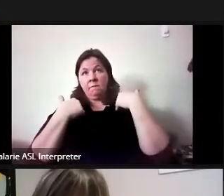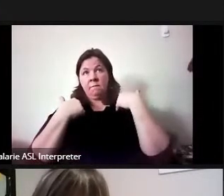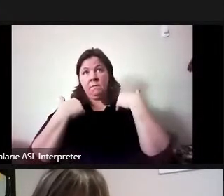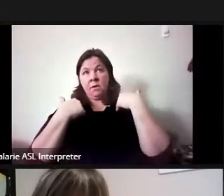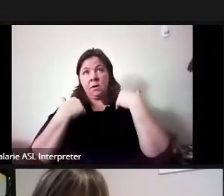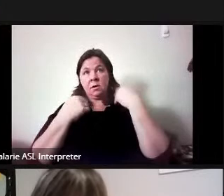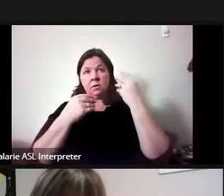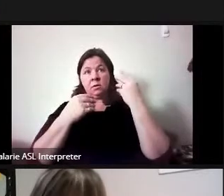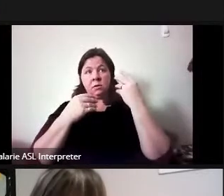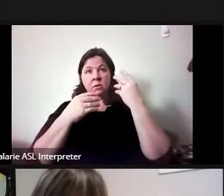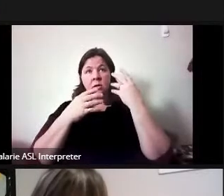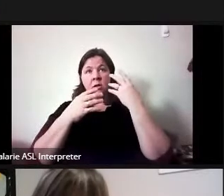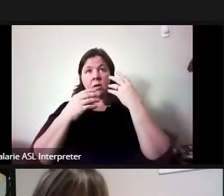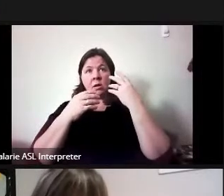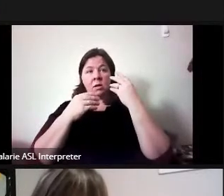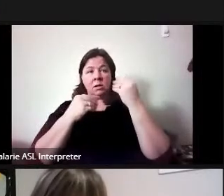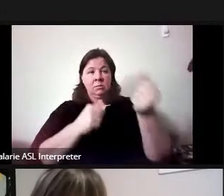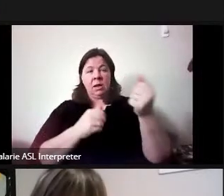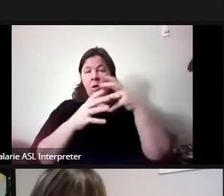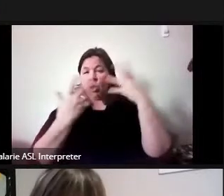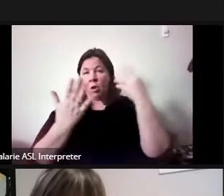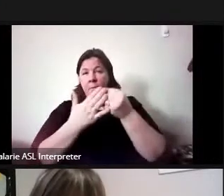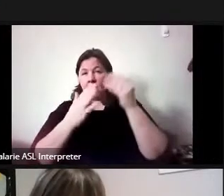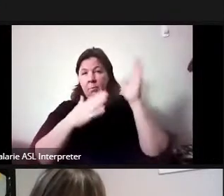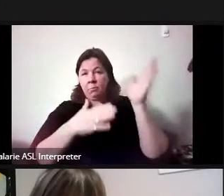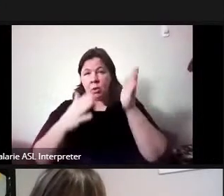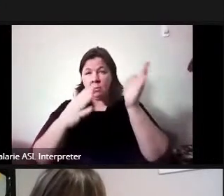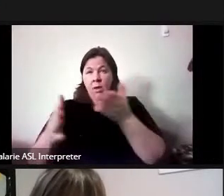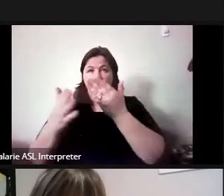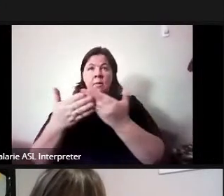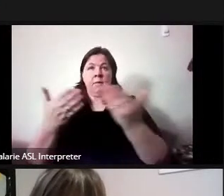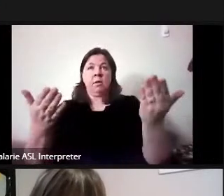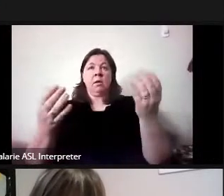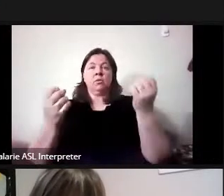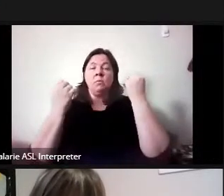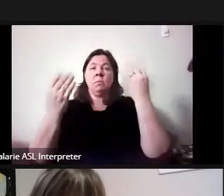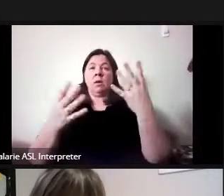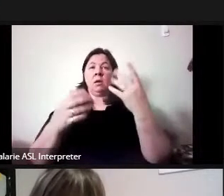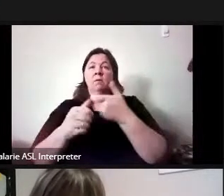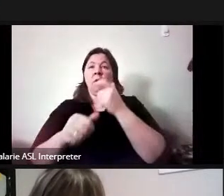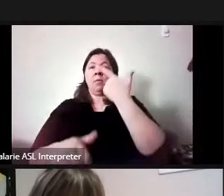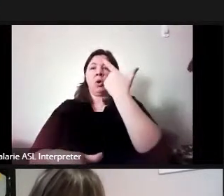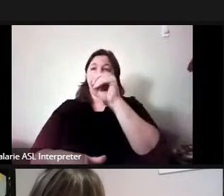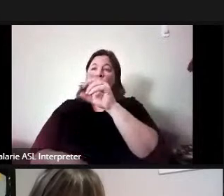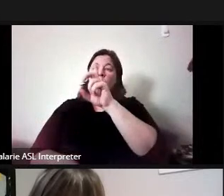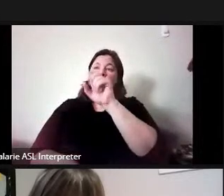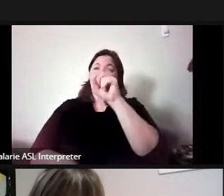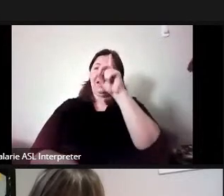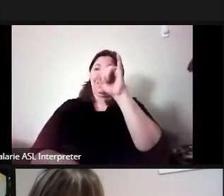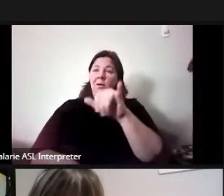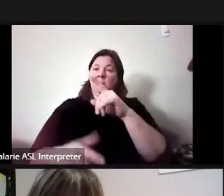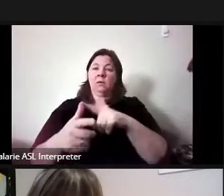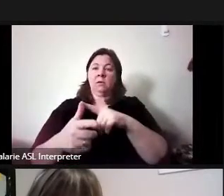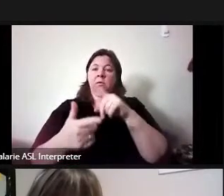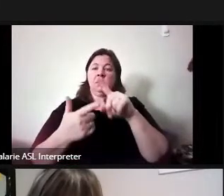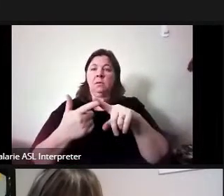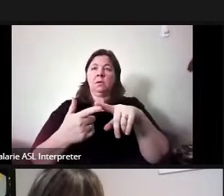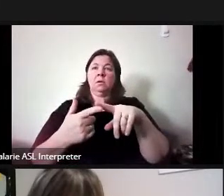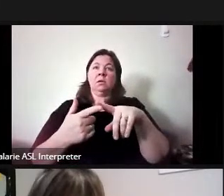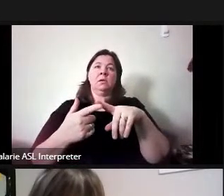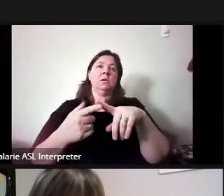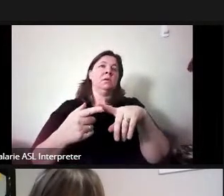spending so many thousands of dollars preparing so many things, and from GoDaddy like purchasing